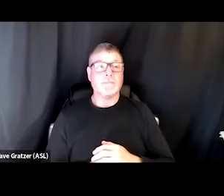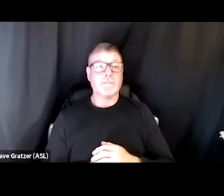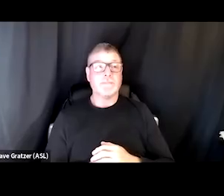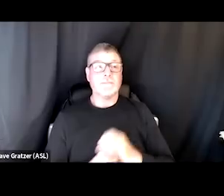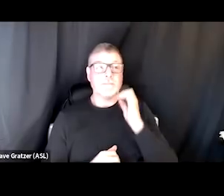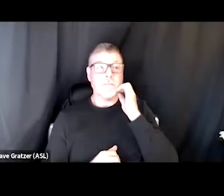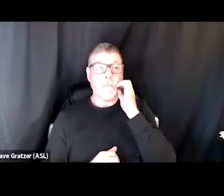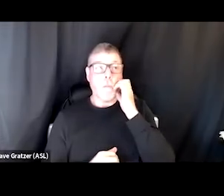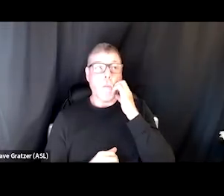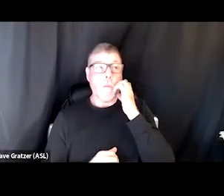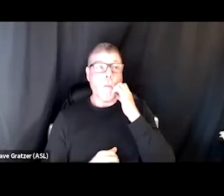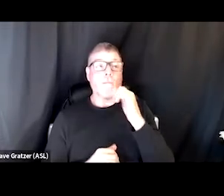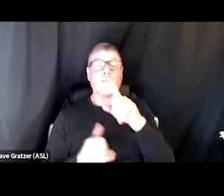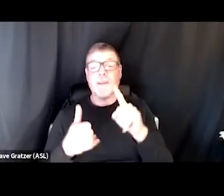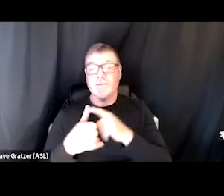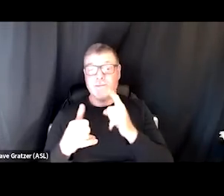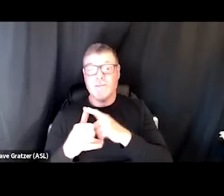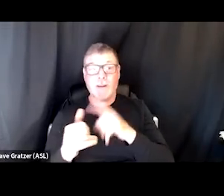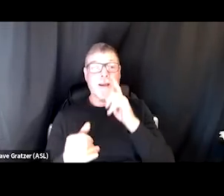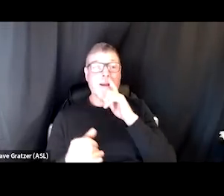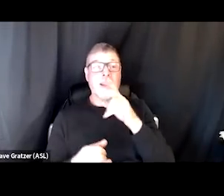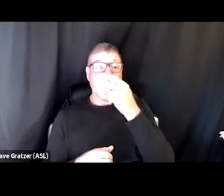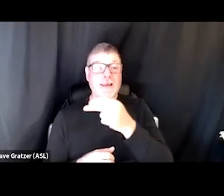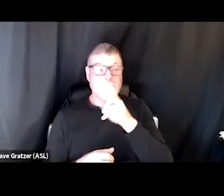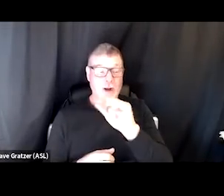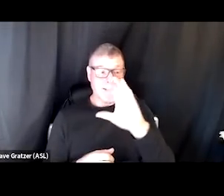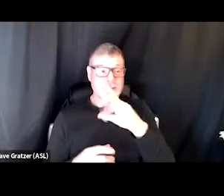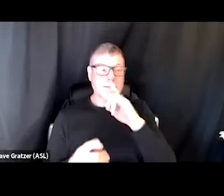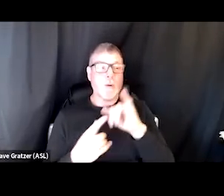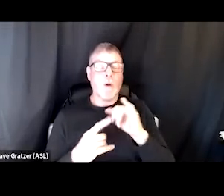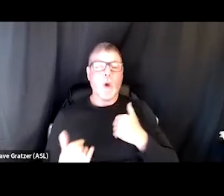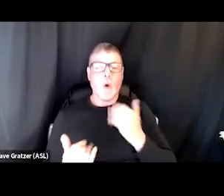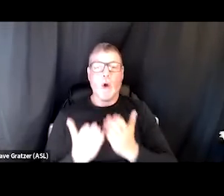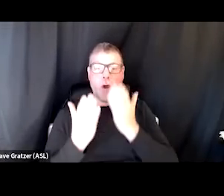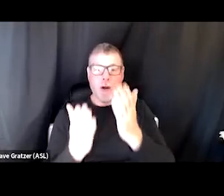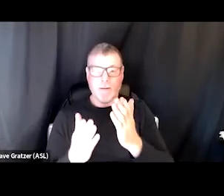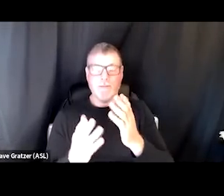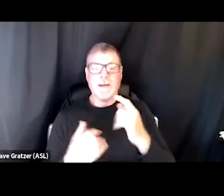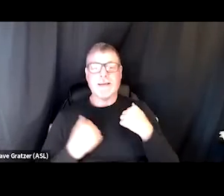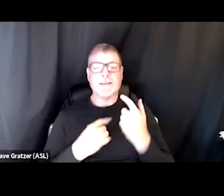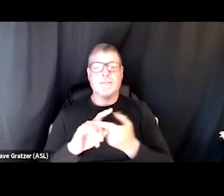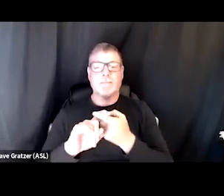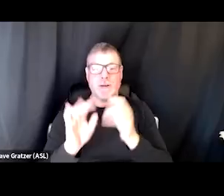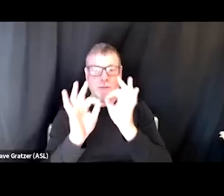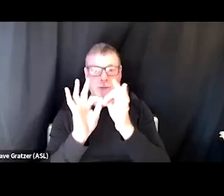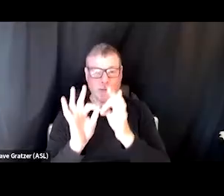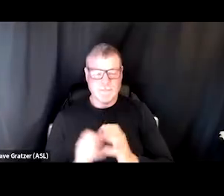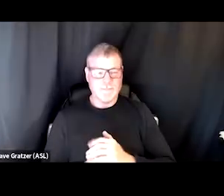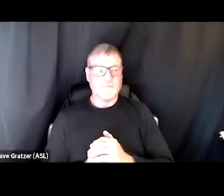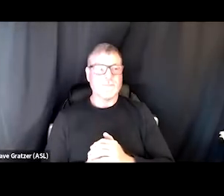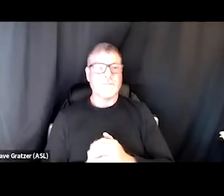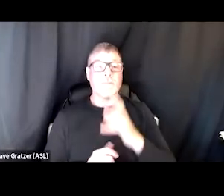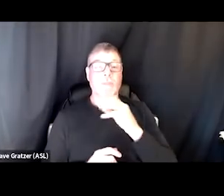This is also the very first HHRC webinar where we're offering live Spanish interpretation. We